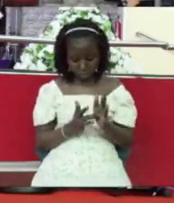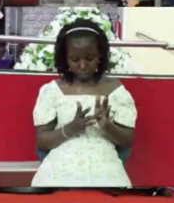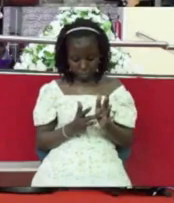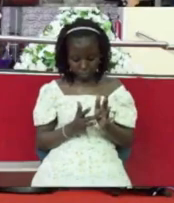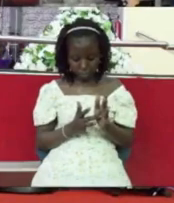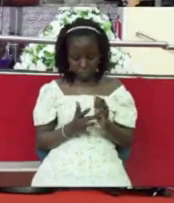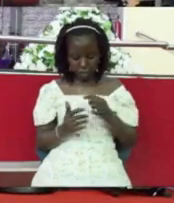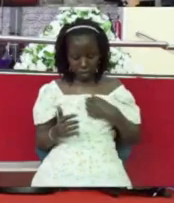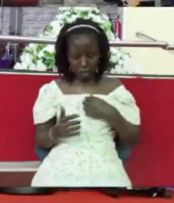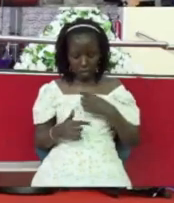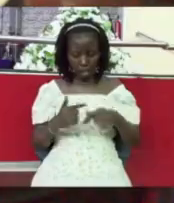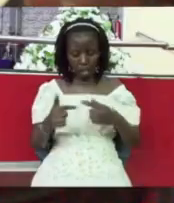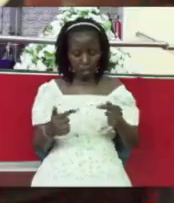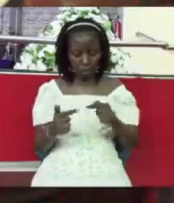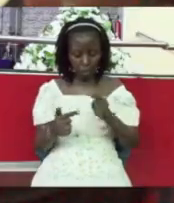I come to you this morning.